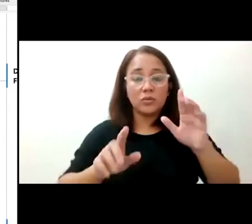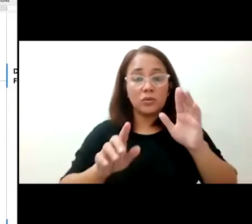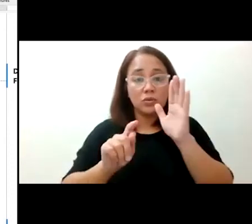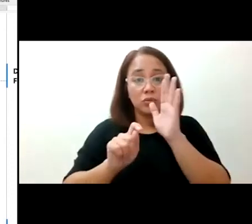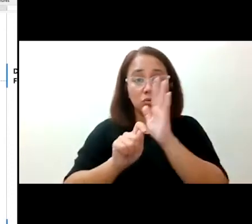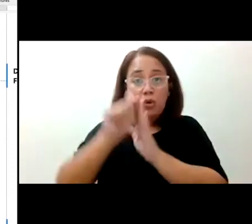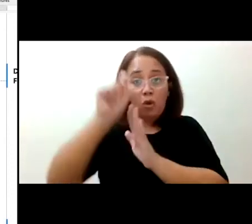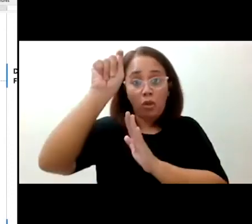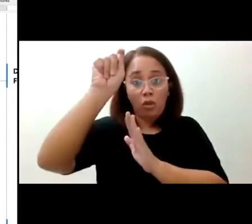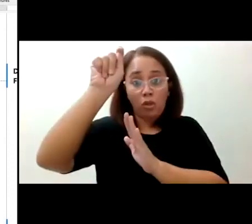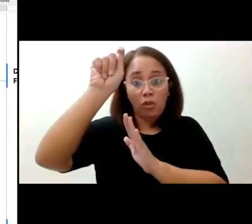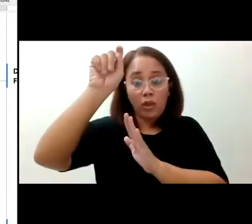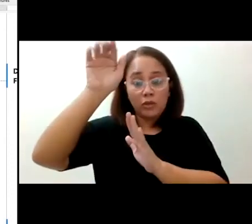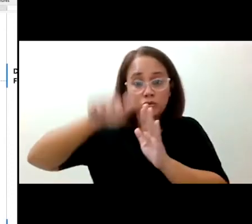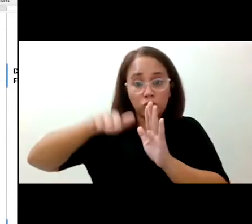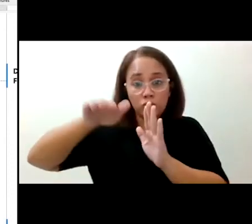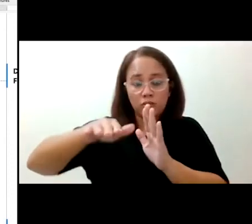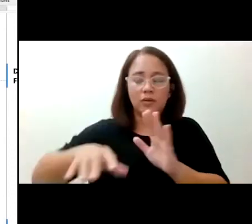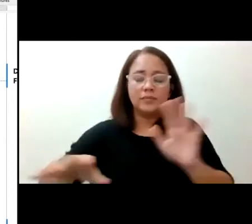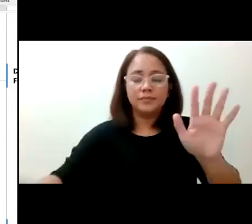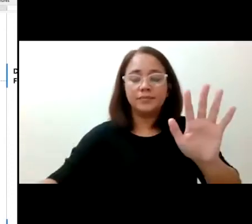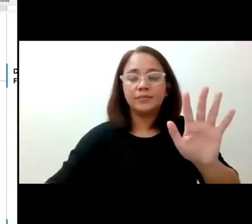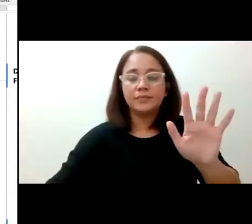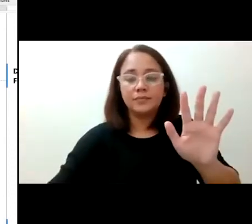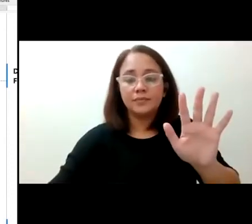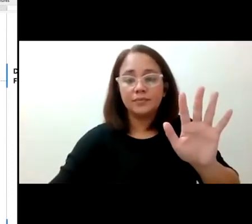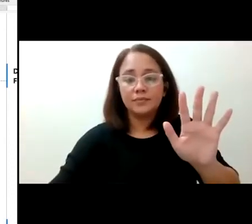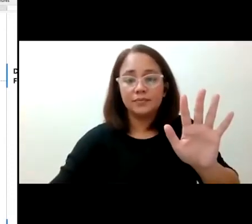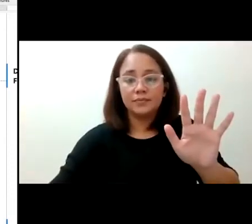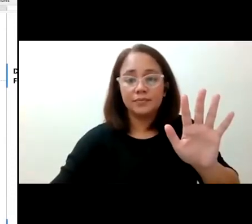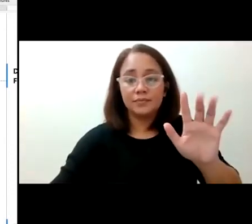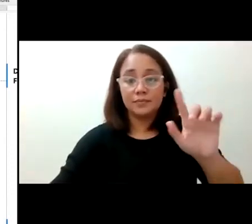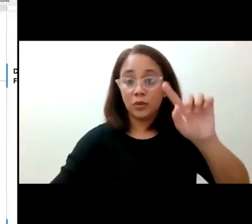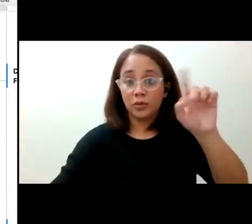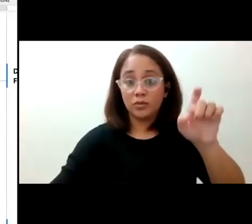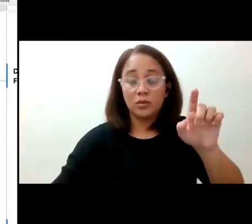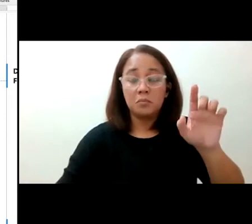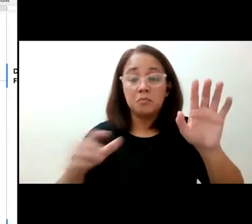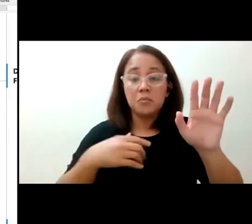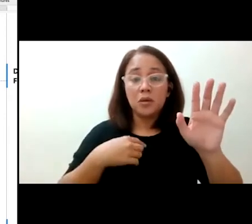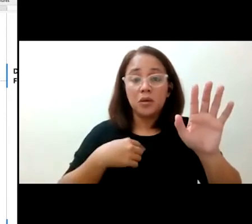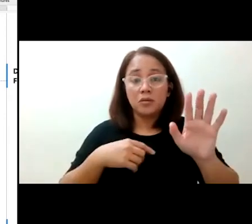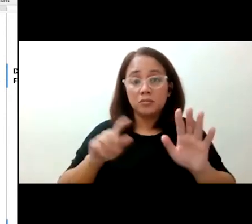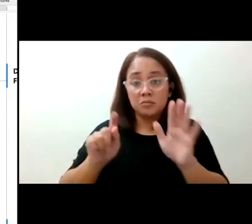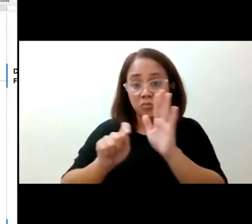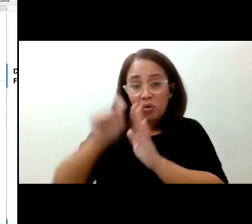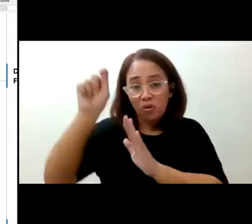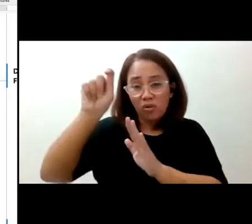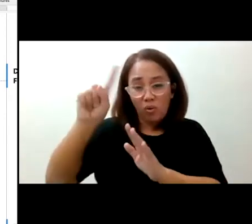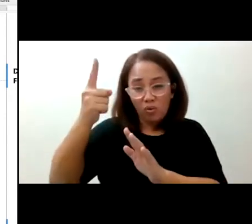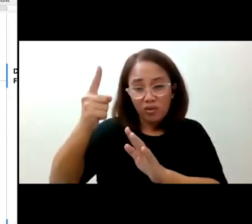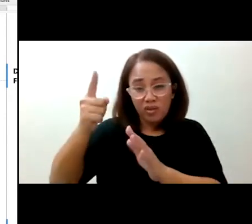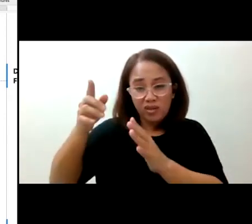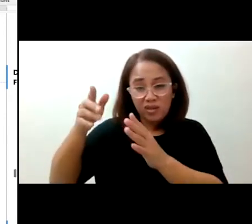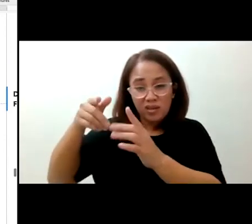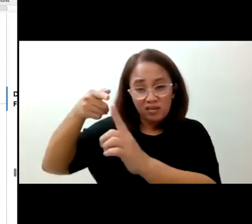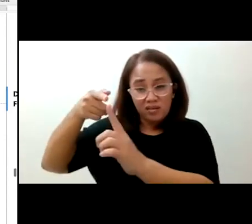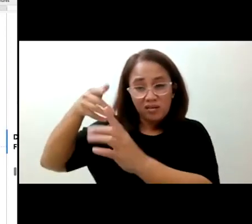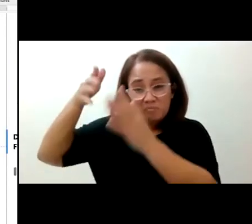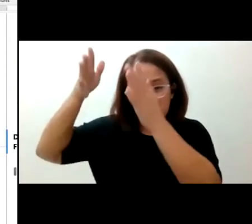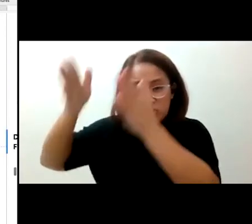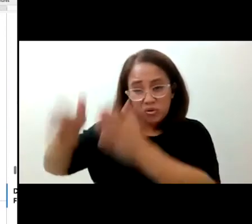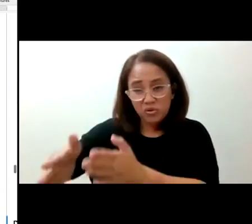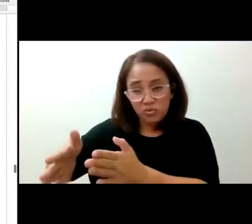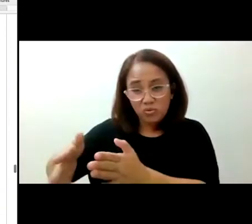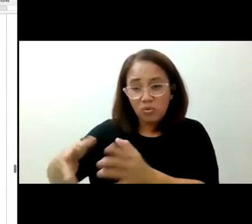tall, uh, is that only for people? Or can you use for a building?